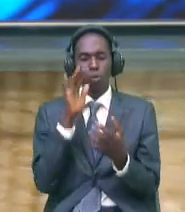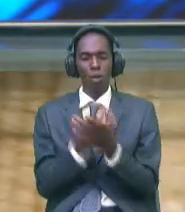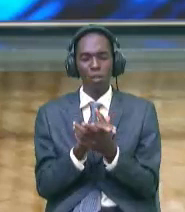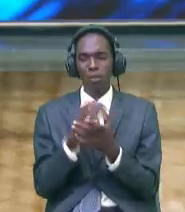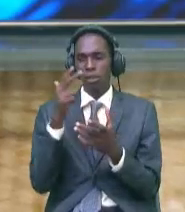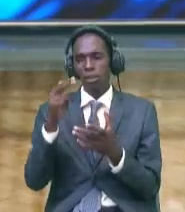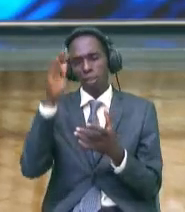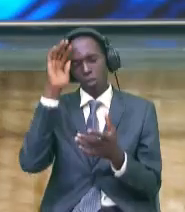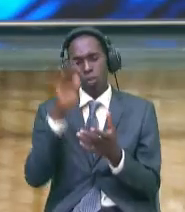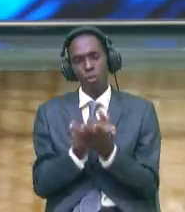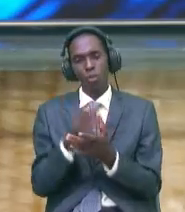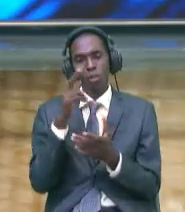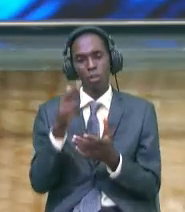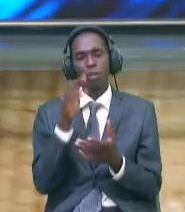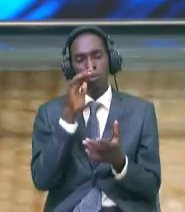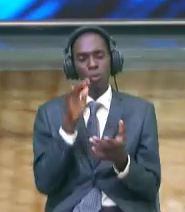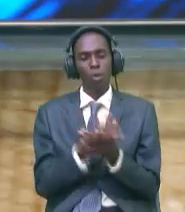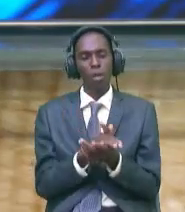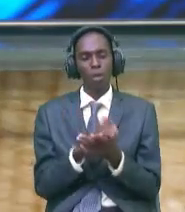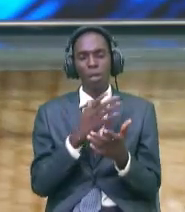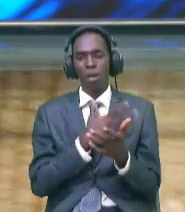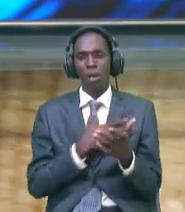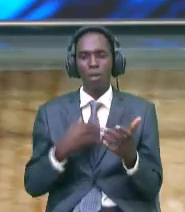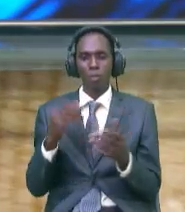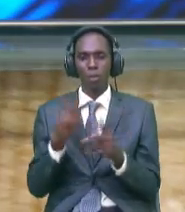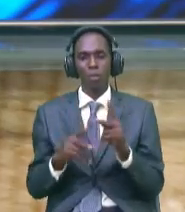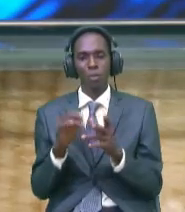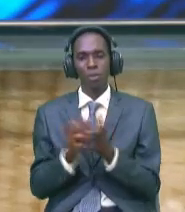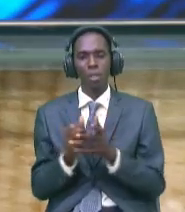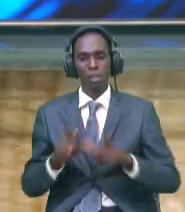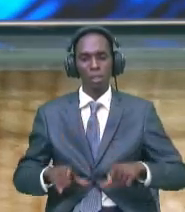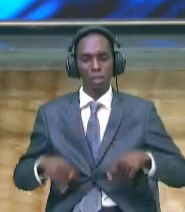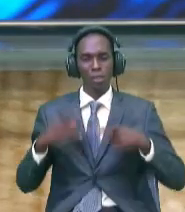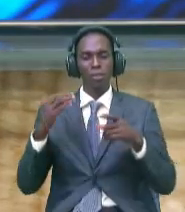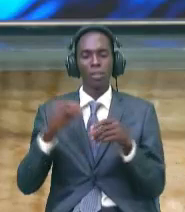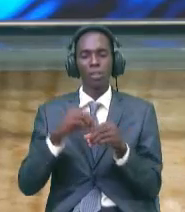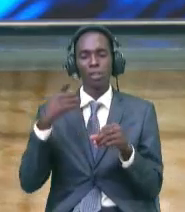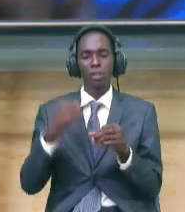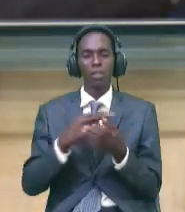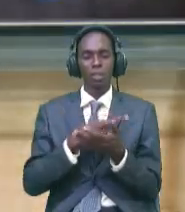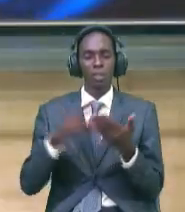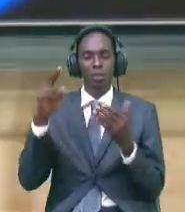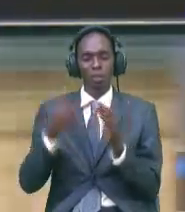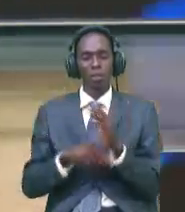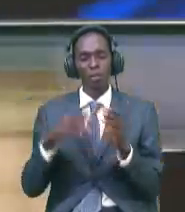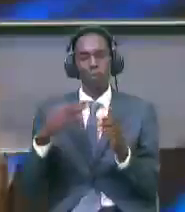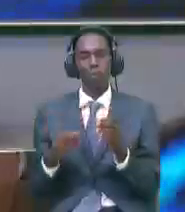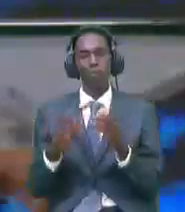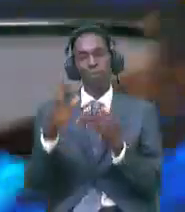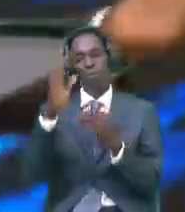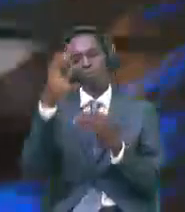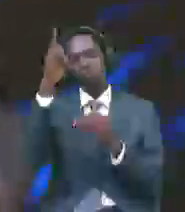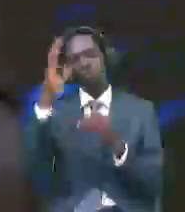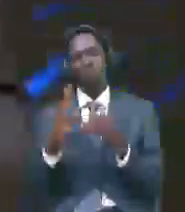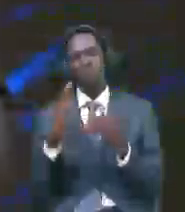the people that live in the grace of God, in the righteousness of God, and the rest of the people, they're going